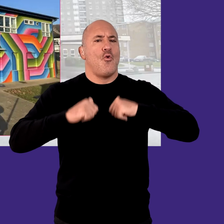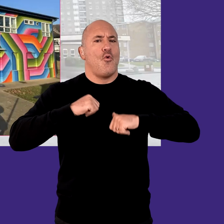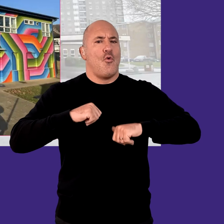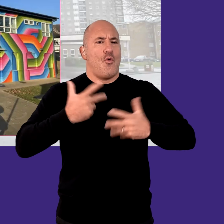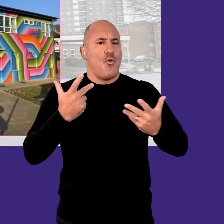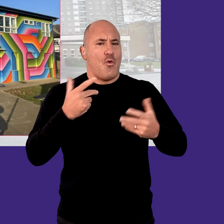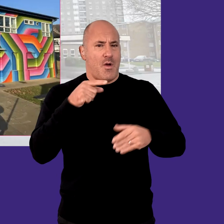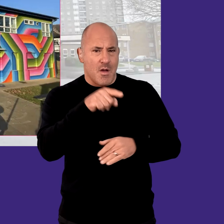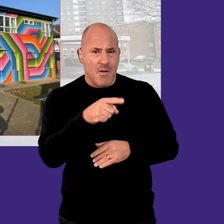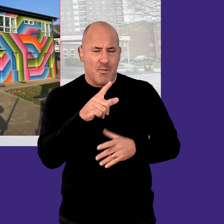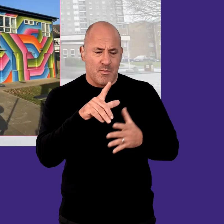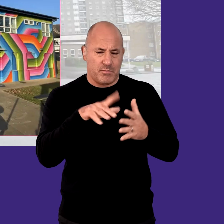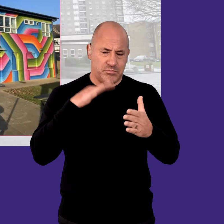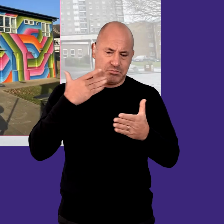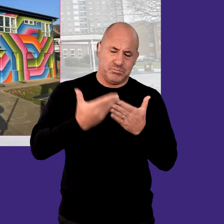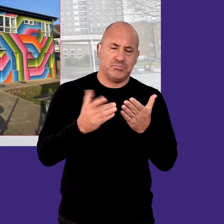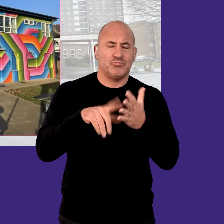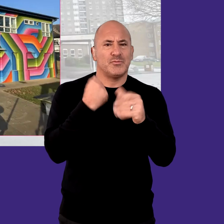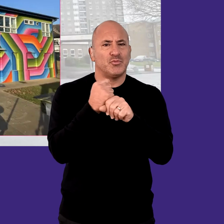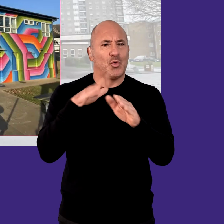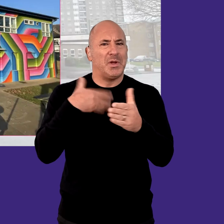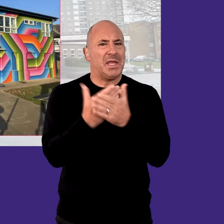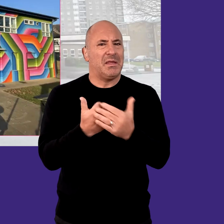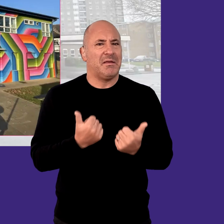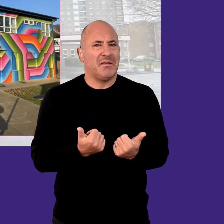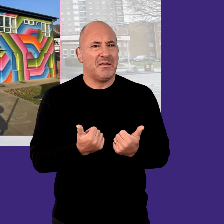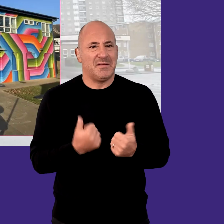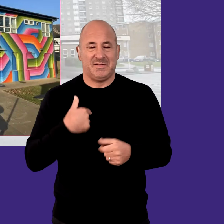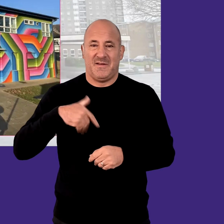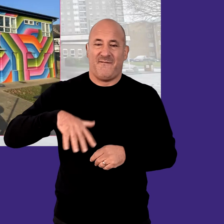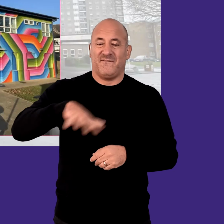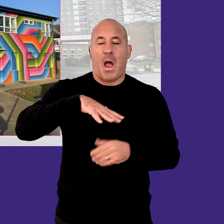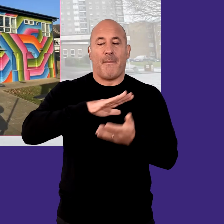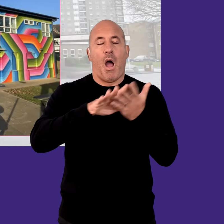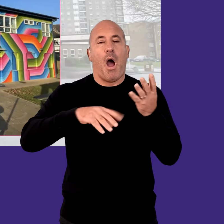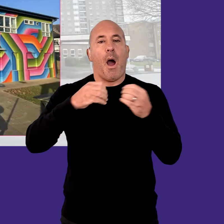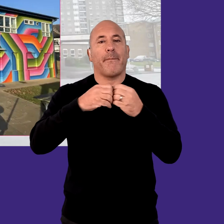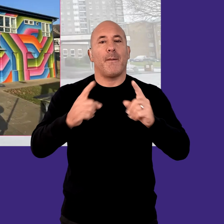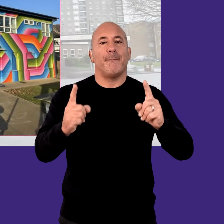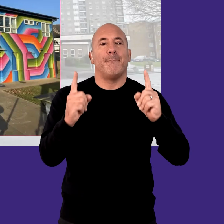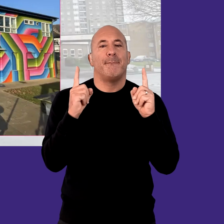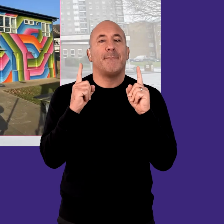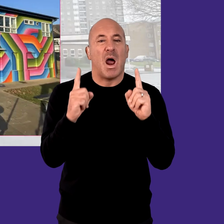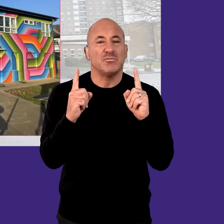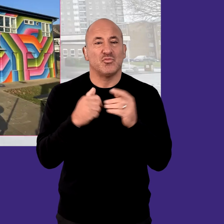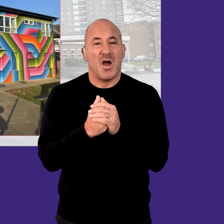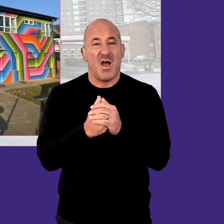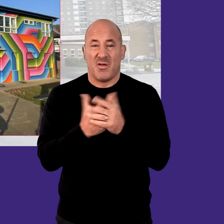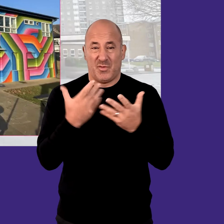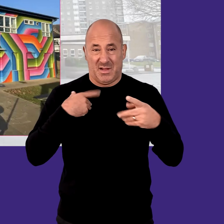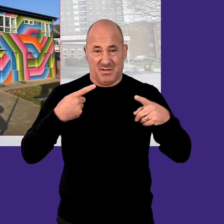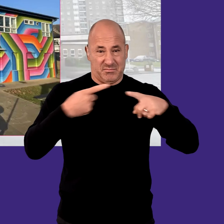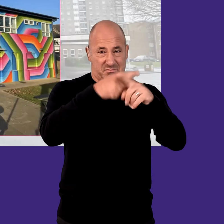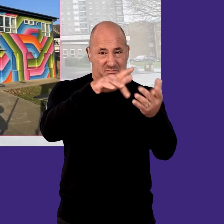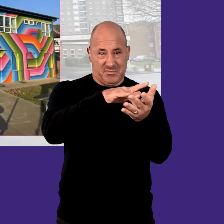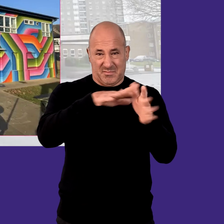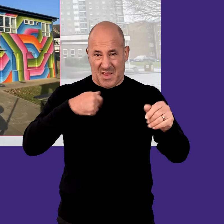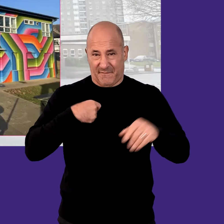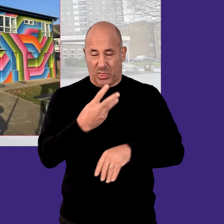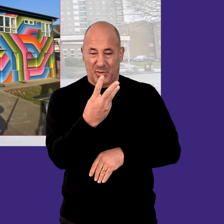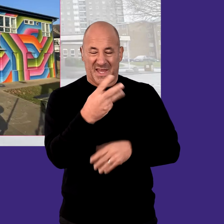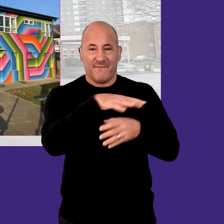really proud to be a part of what you're doing in the community. As the Family